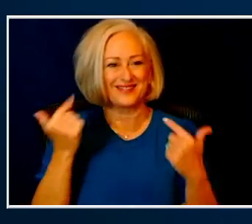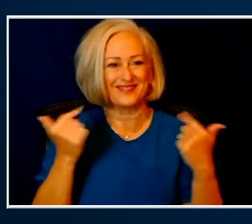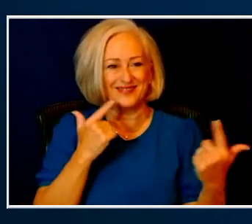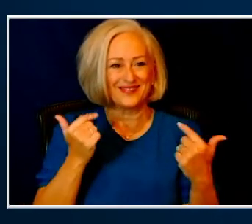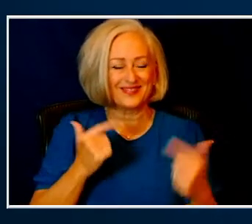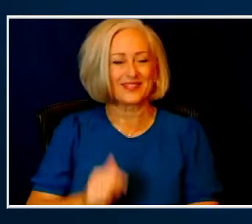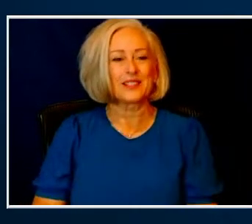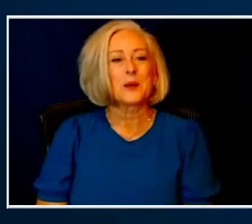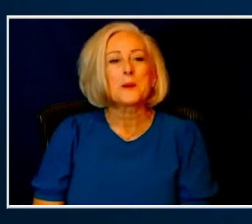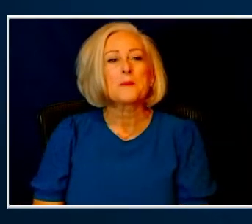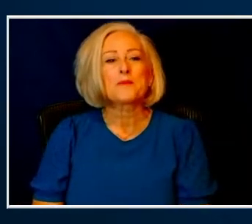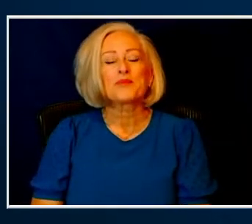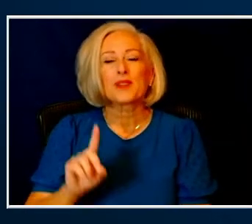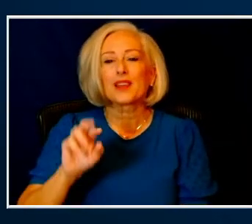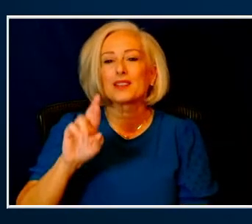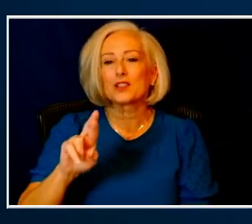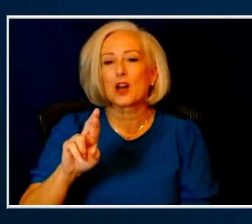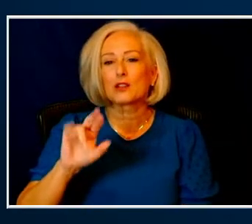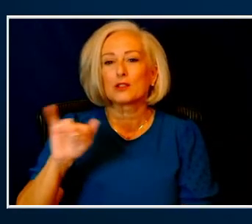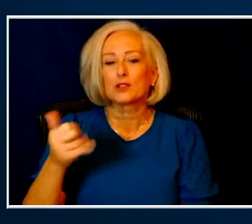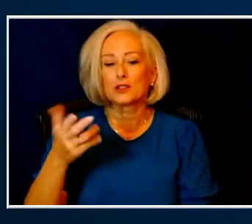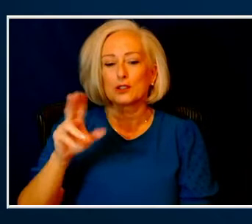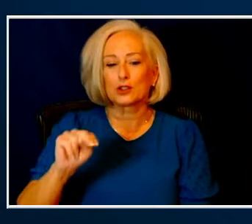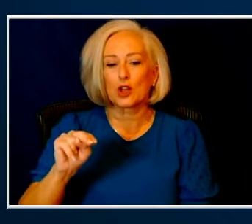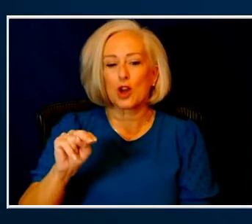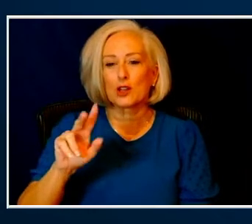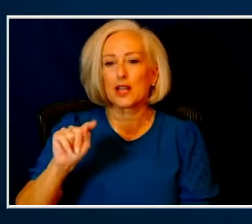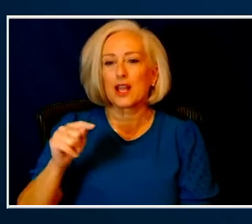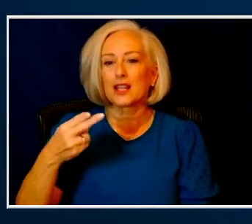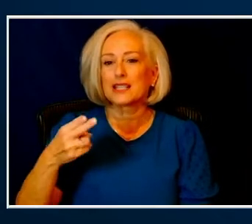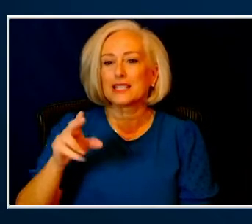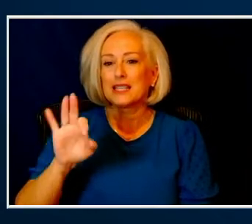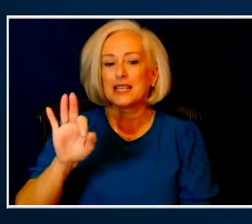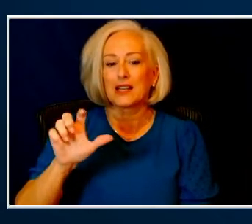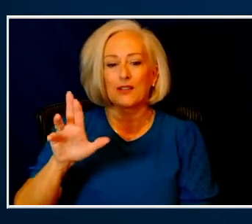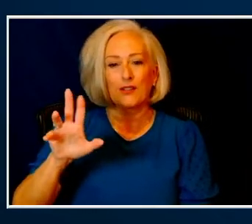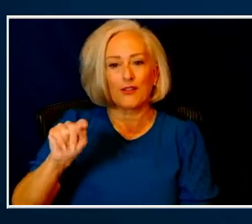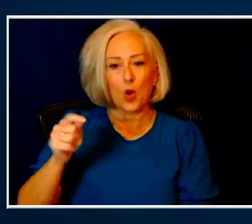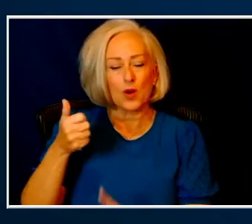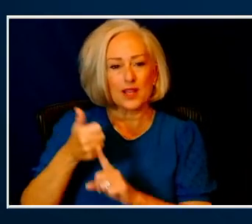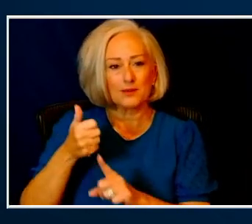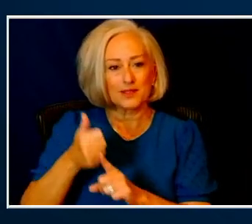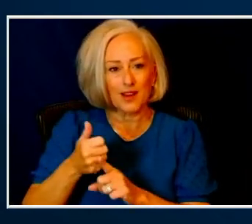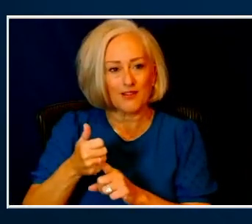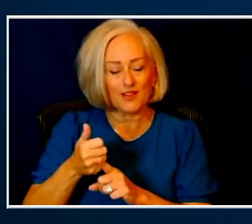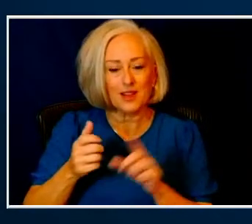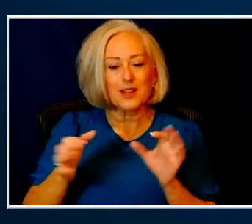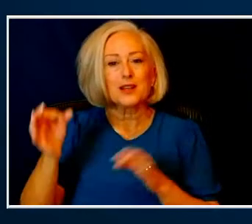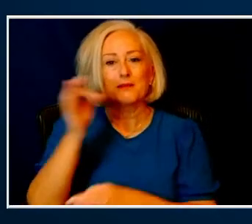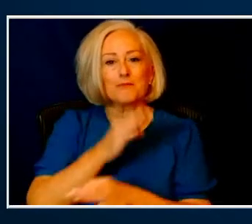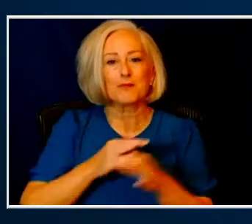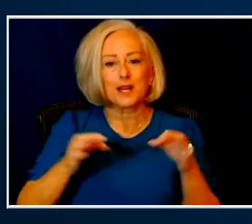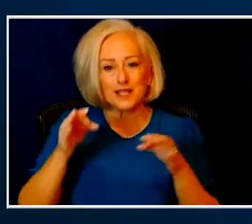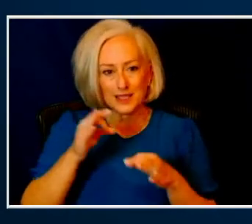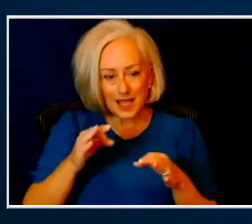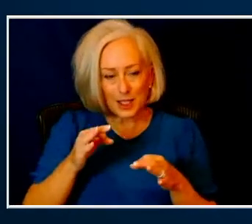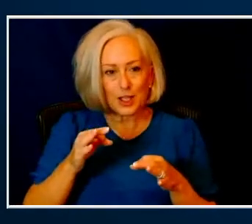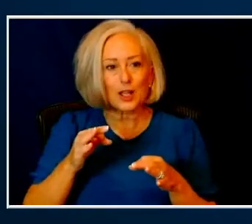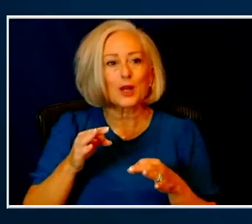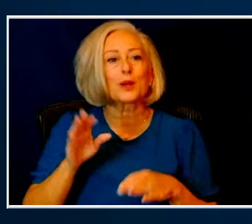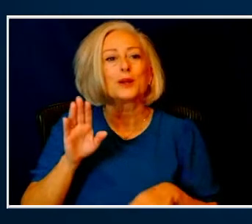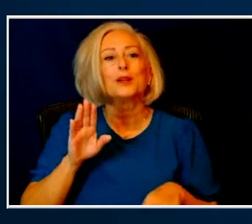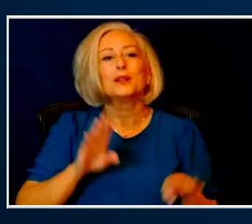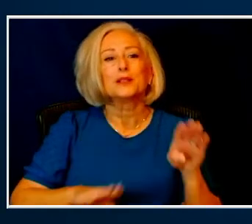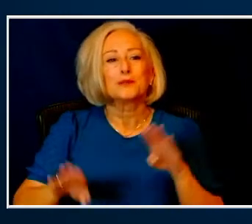Dr. John Tifo. John is a professor in molecular and integrative physiology and professor in endocrinology, metabolism,